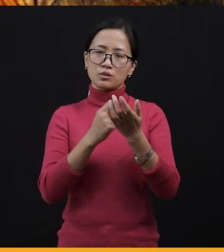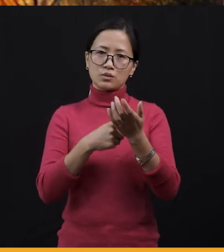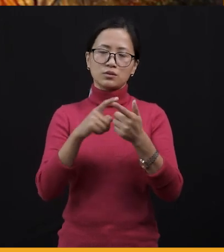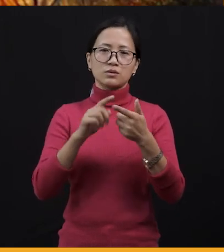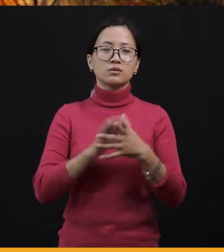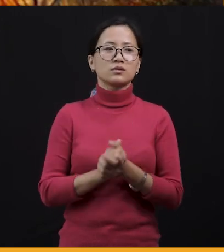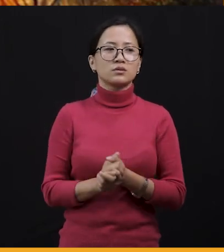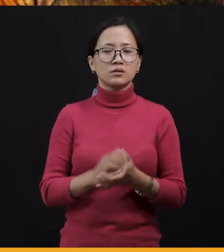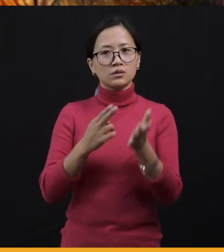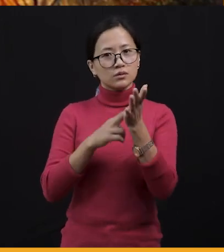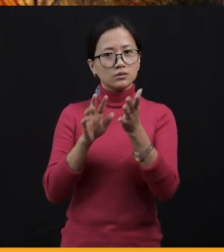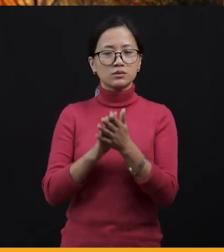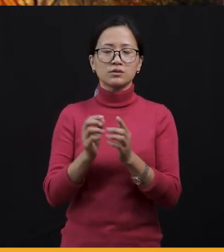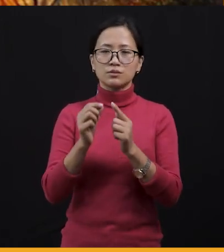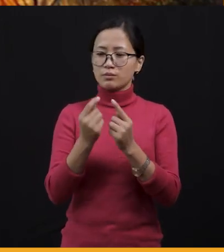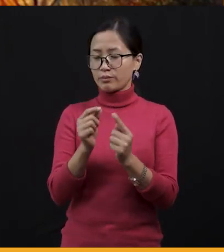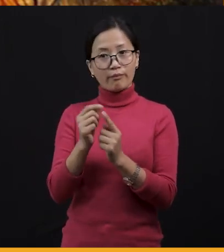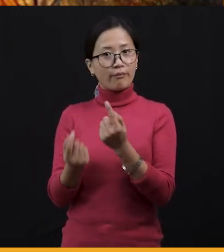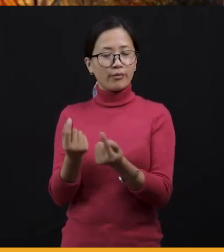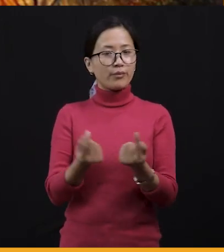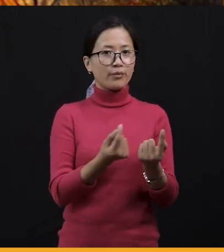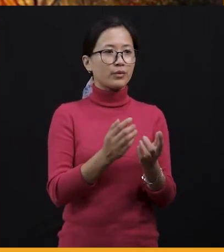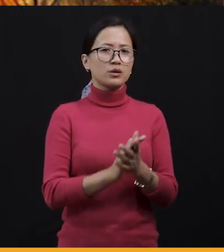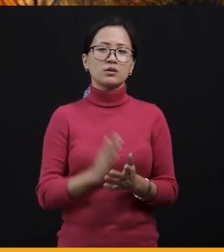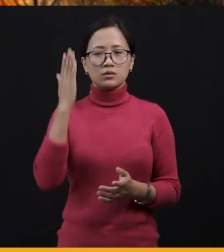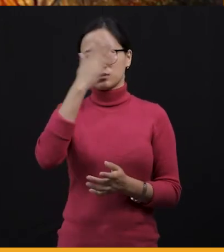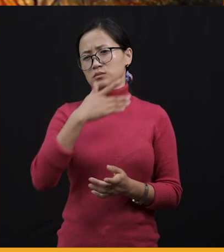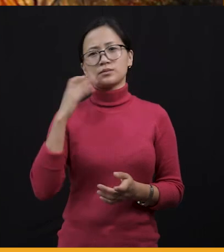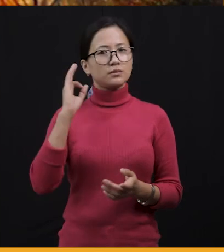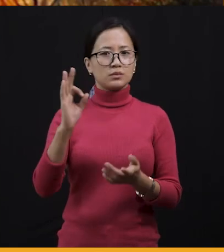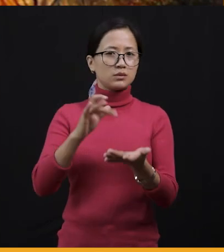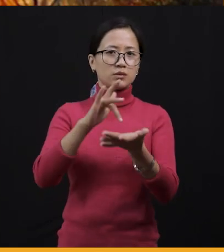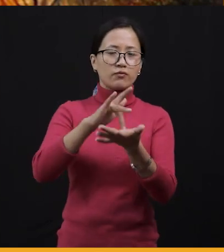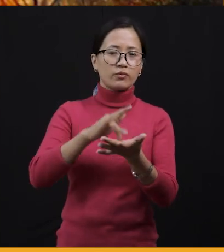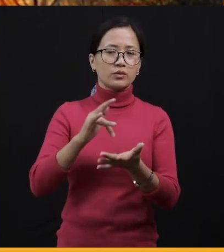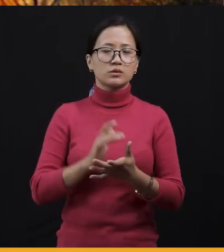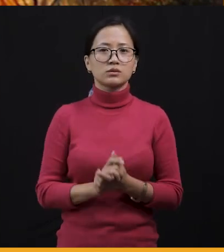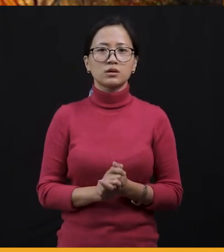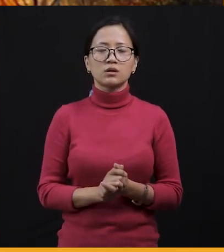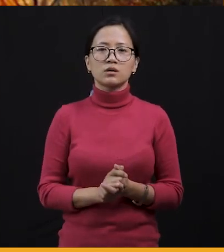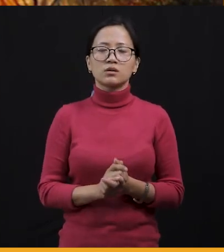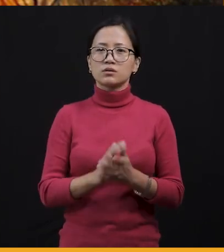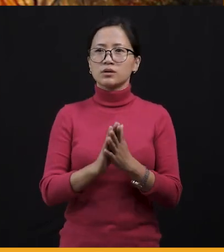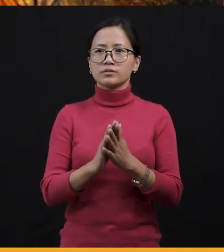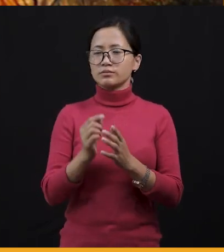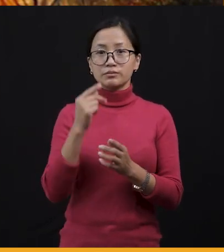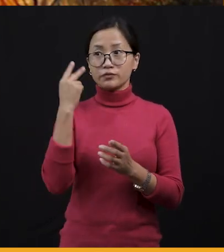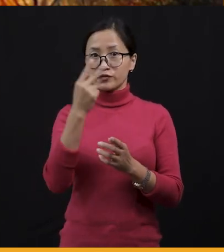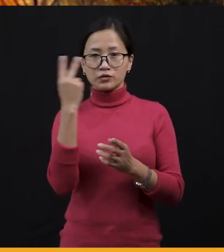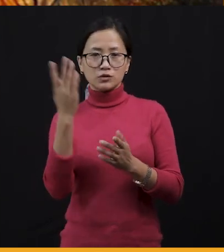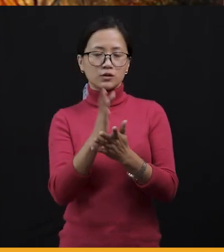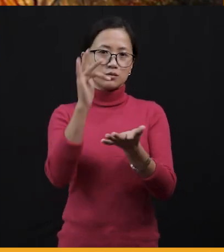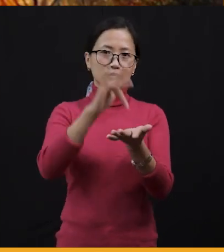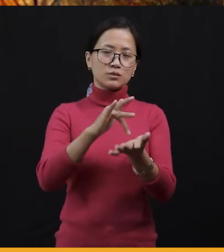Ranthambore, Ranthambore National Park. It is a beautiful place, a tourist attraction